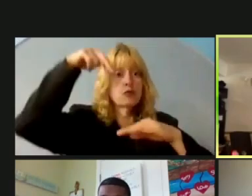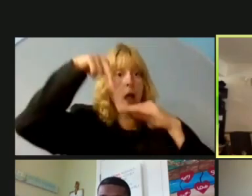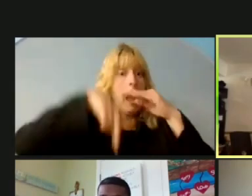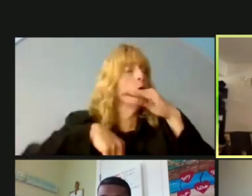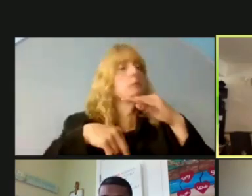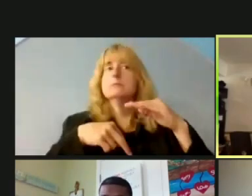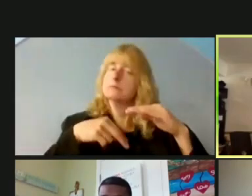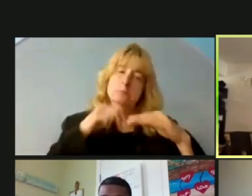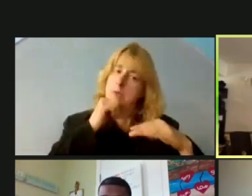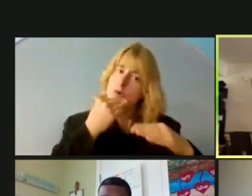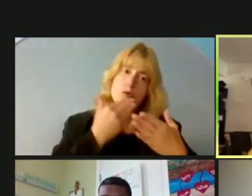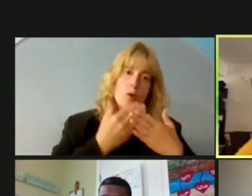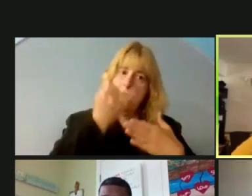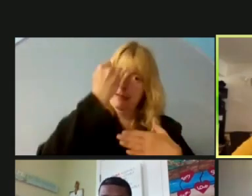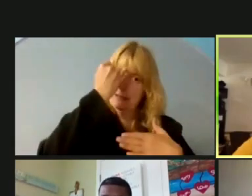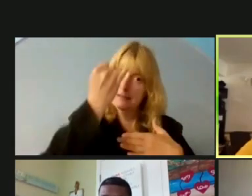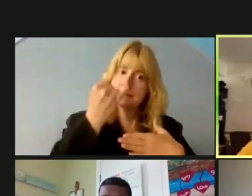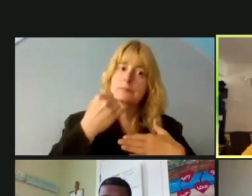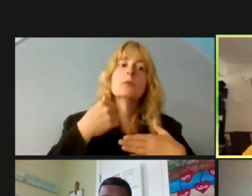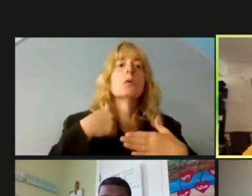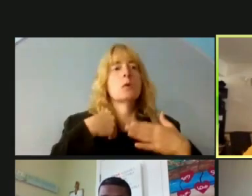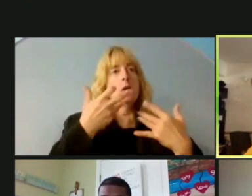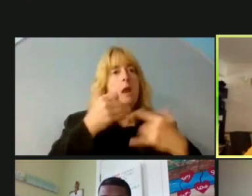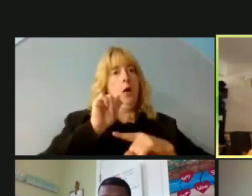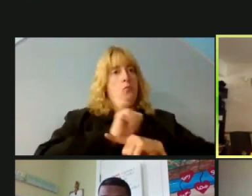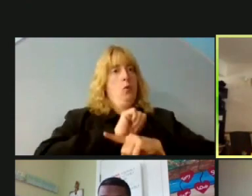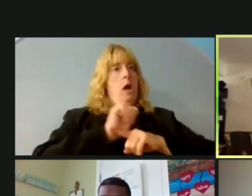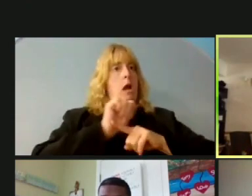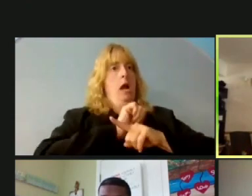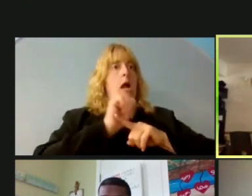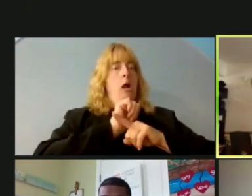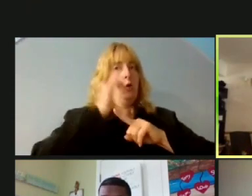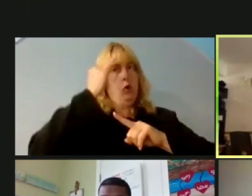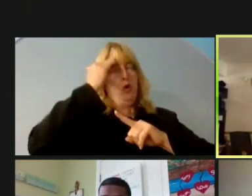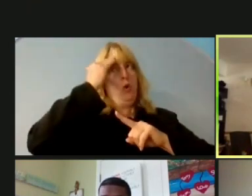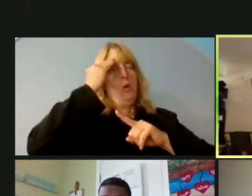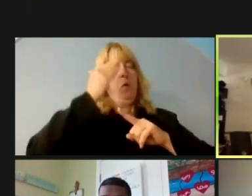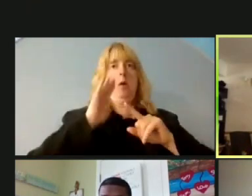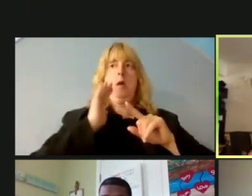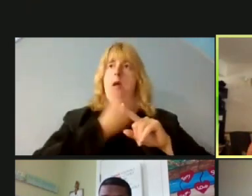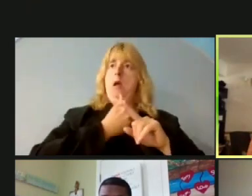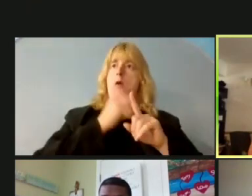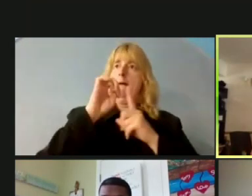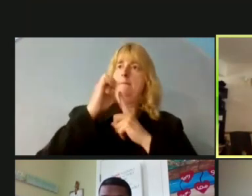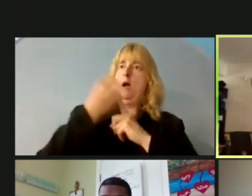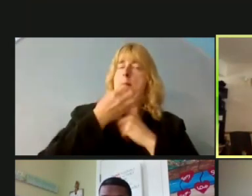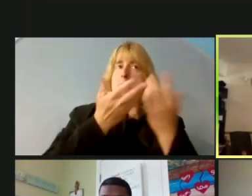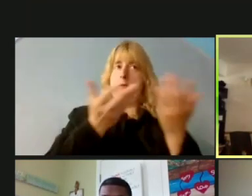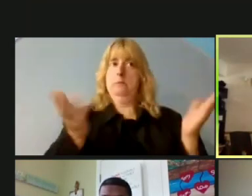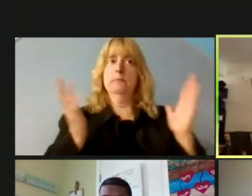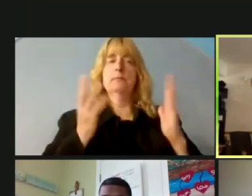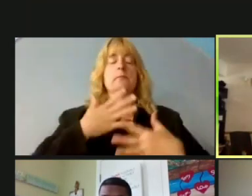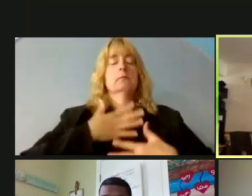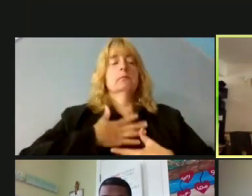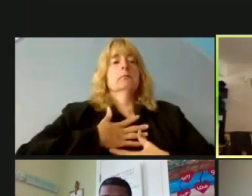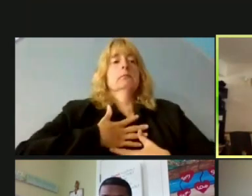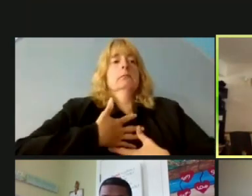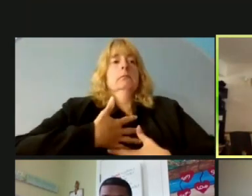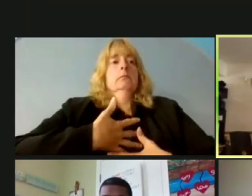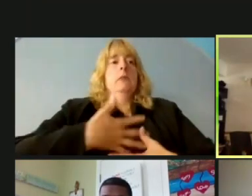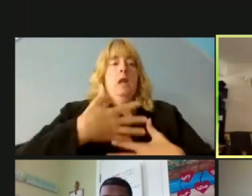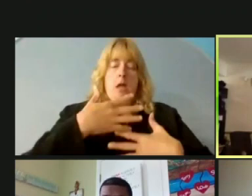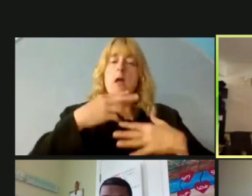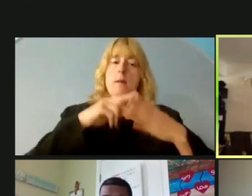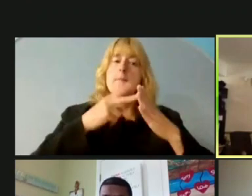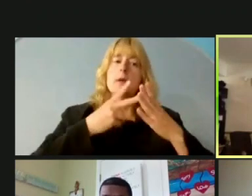practice knowing where we are and sitting up straight and tall and taking a nice easy breath in and filling and fueling